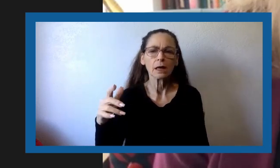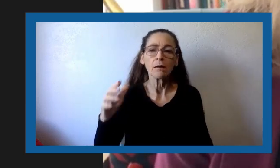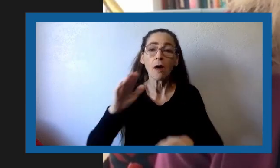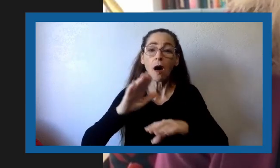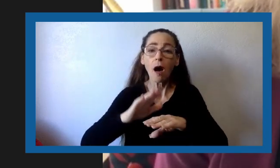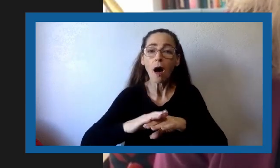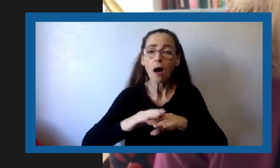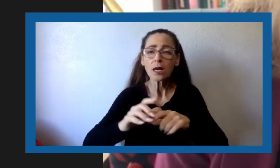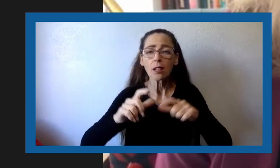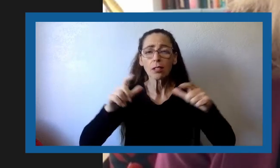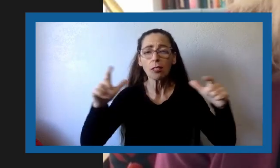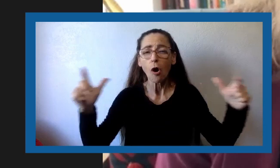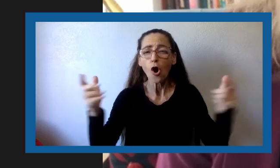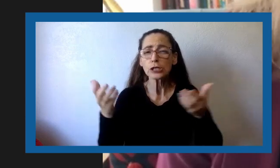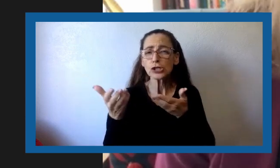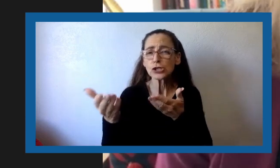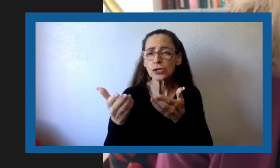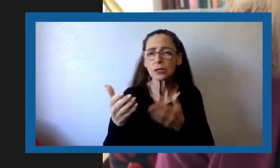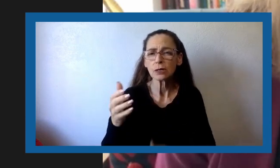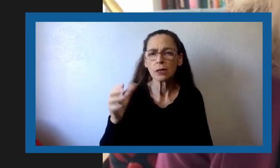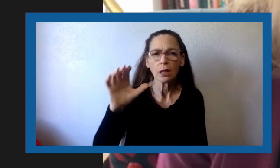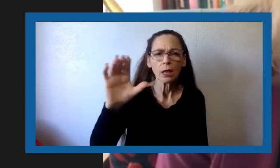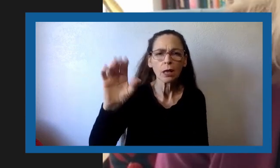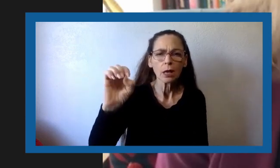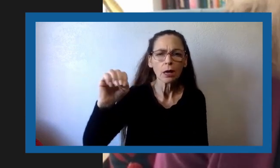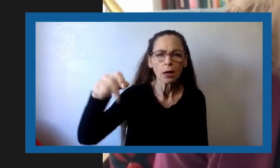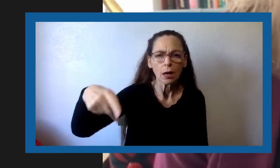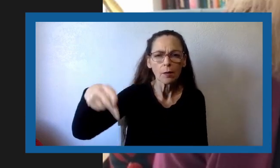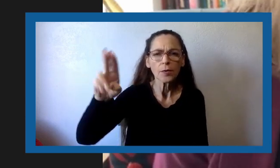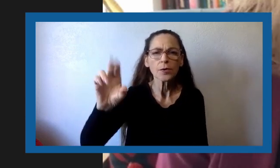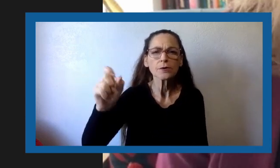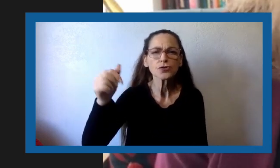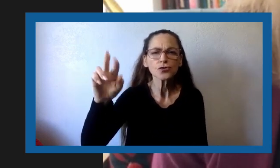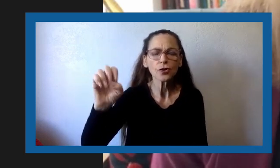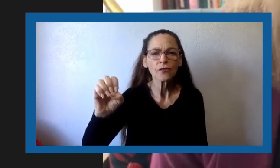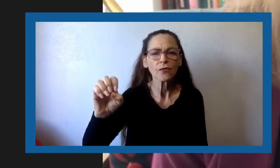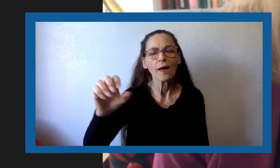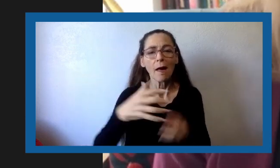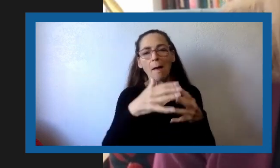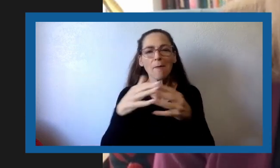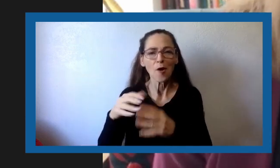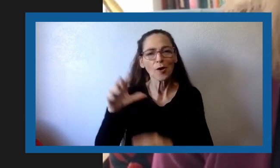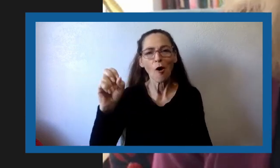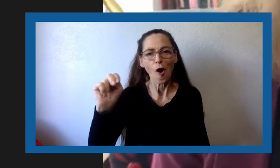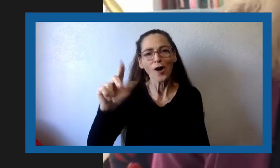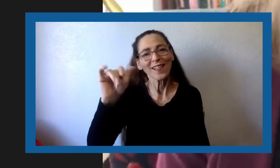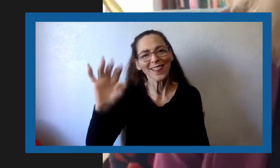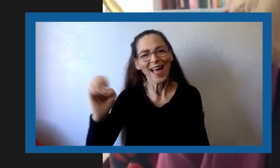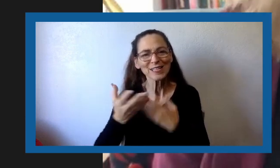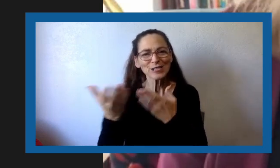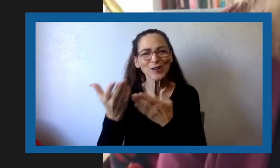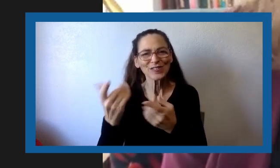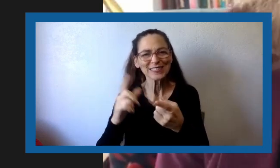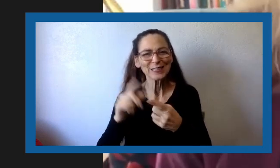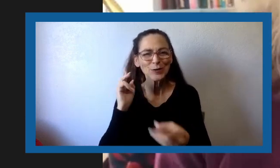on some of the large services at the time, like CompuServe or Prodigy or America Online, which were online services that